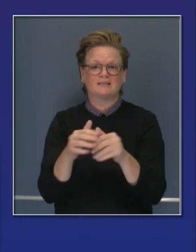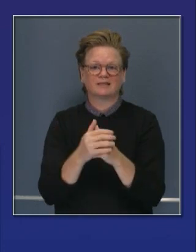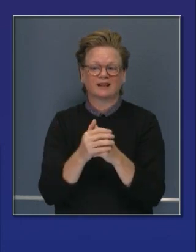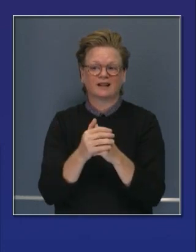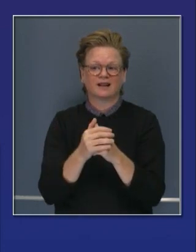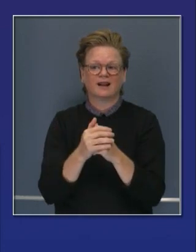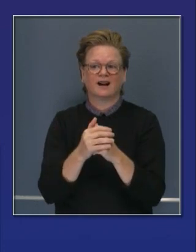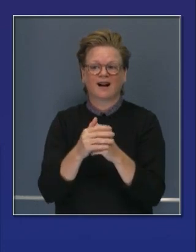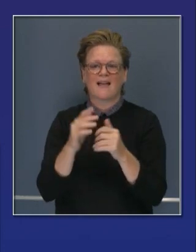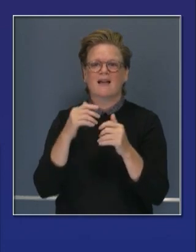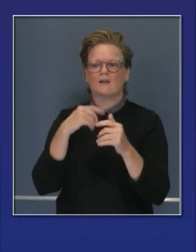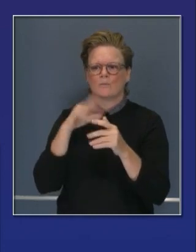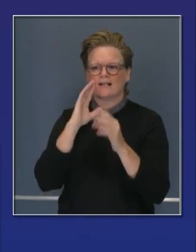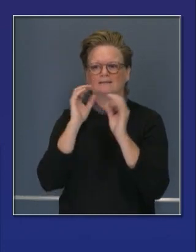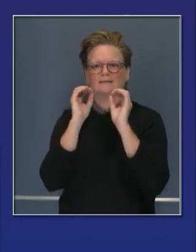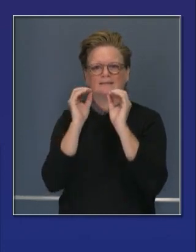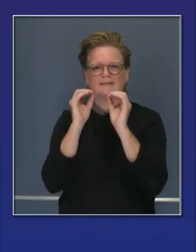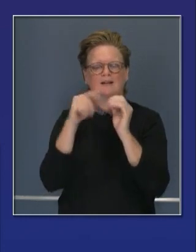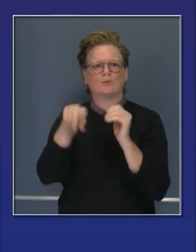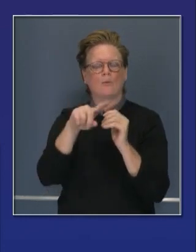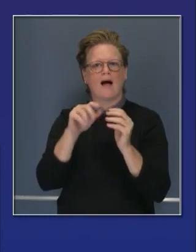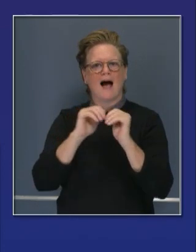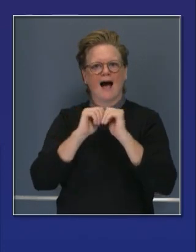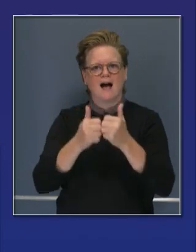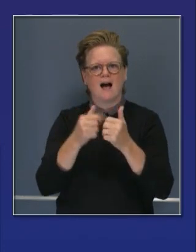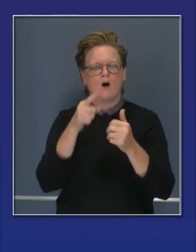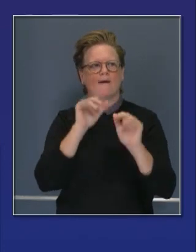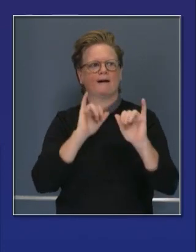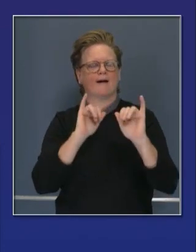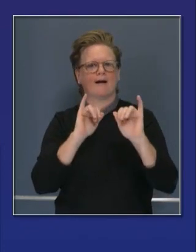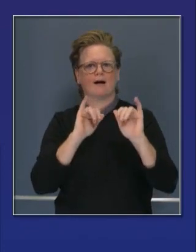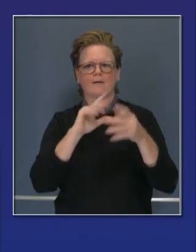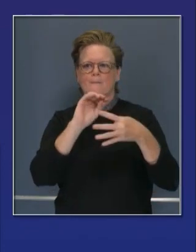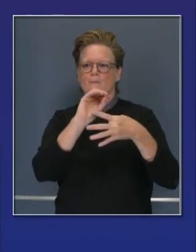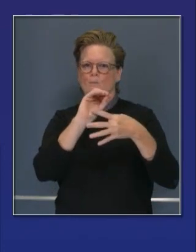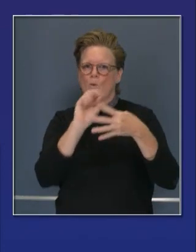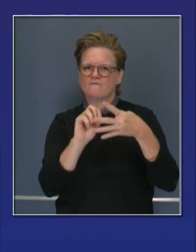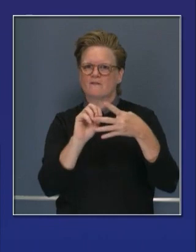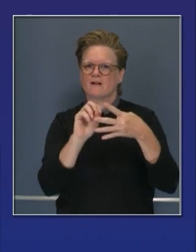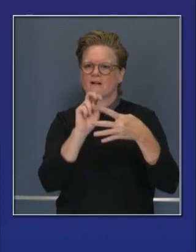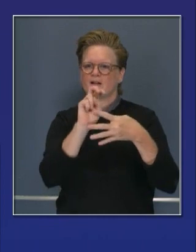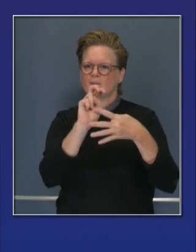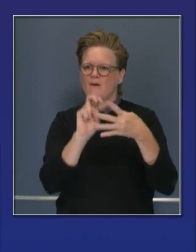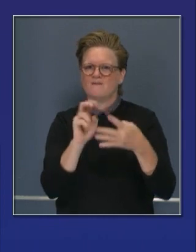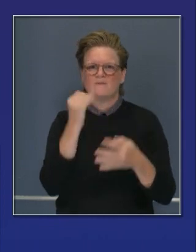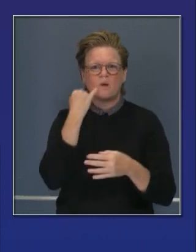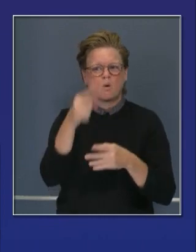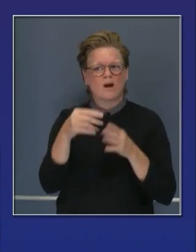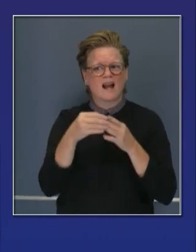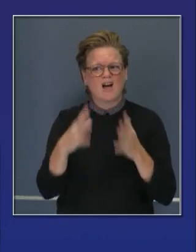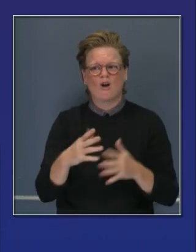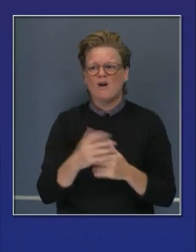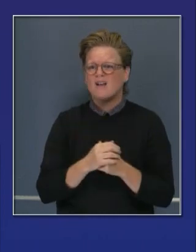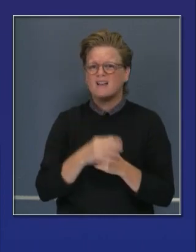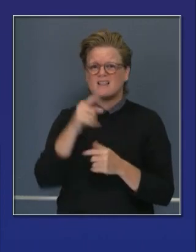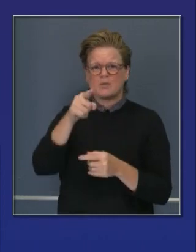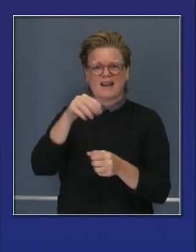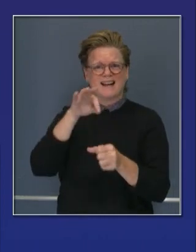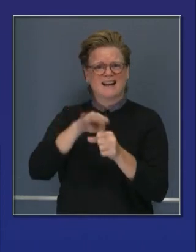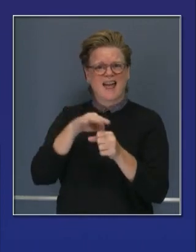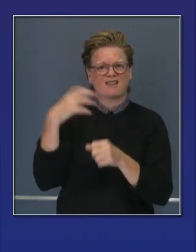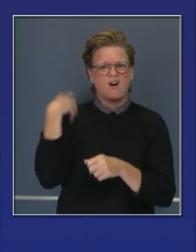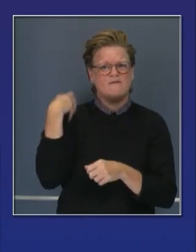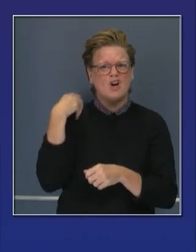community forward. And so it's incumbent upon all of us business leaders, elected officials, people in leadership